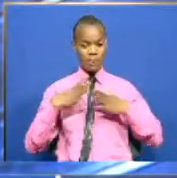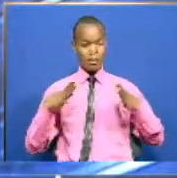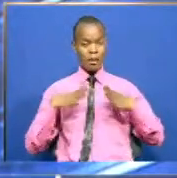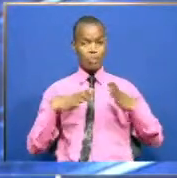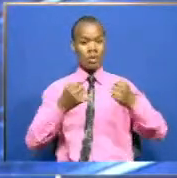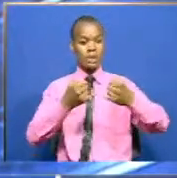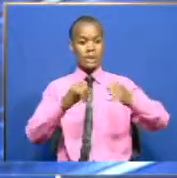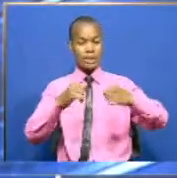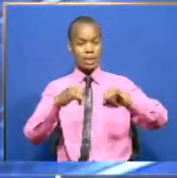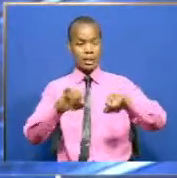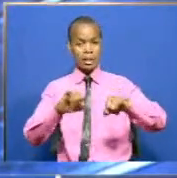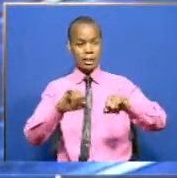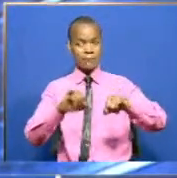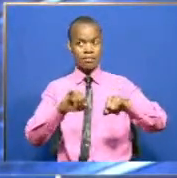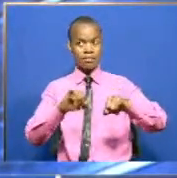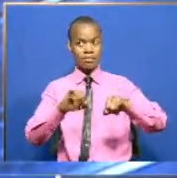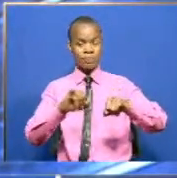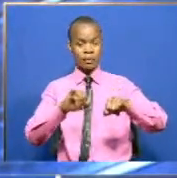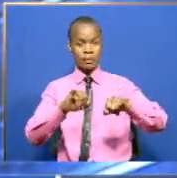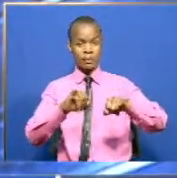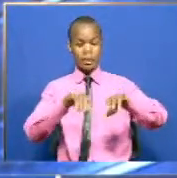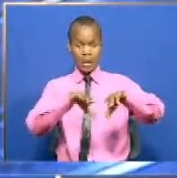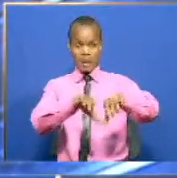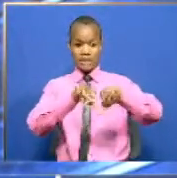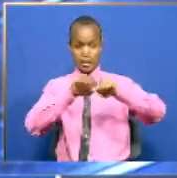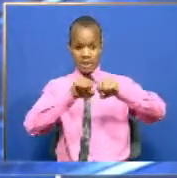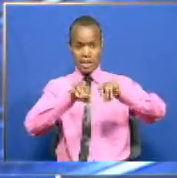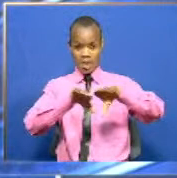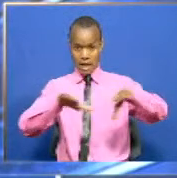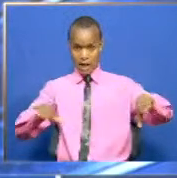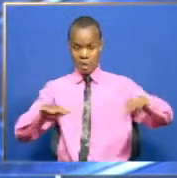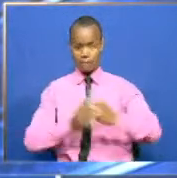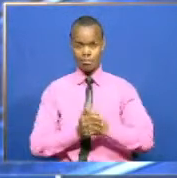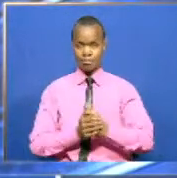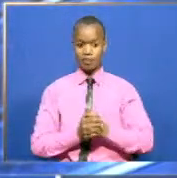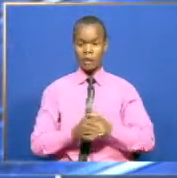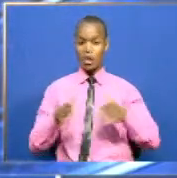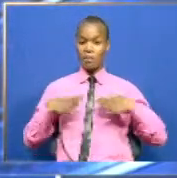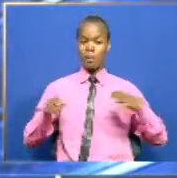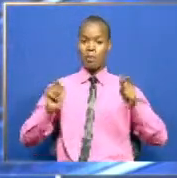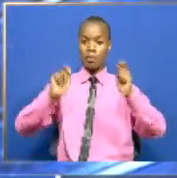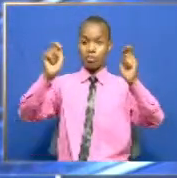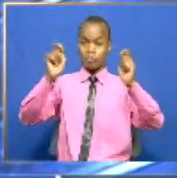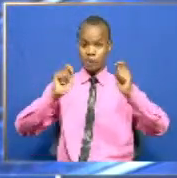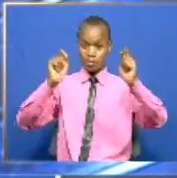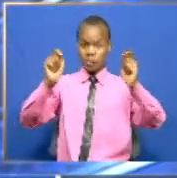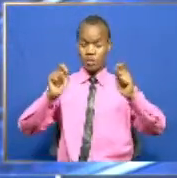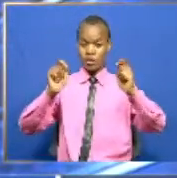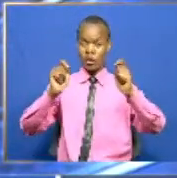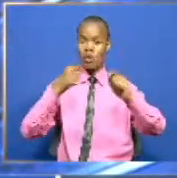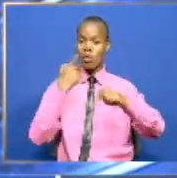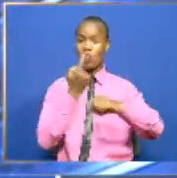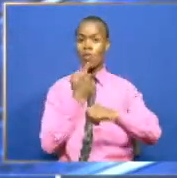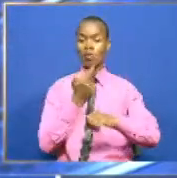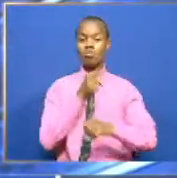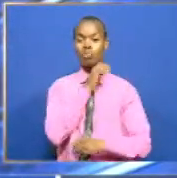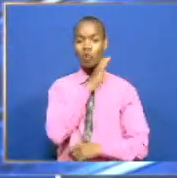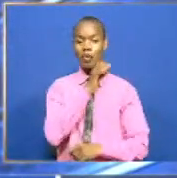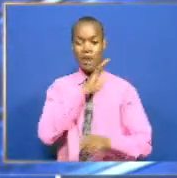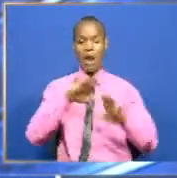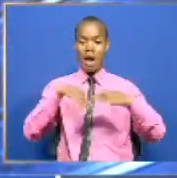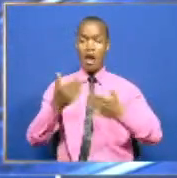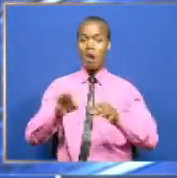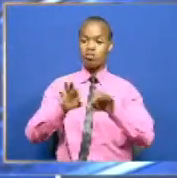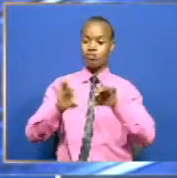their ancestral land. Devastated residents who reside in the 4,500-acre piece of